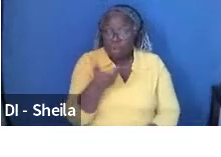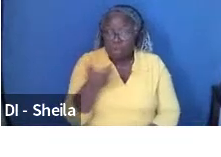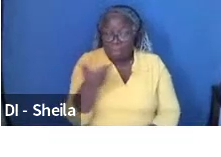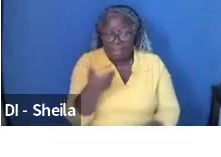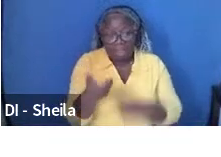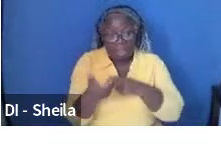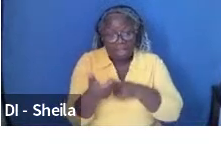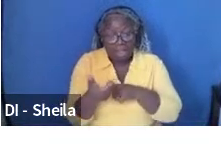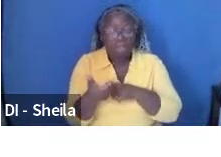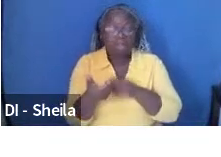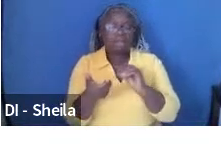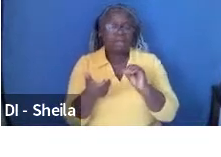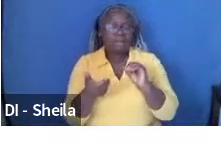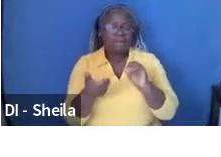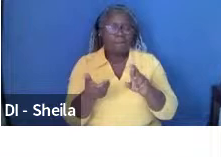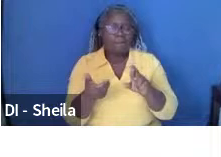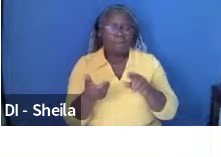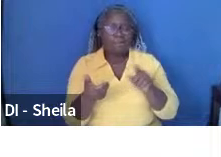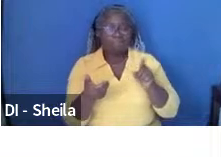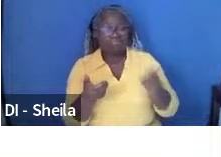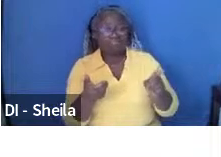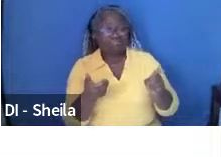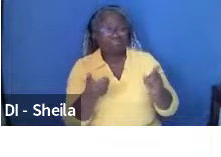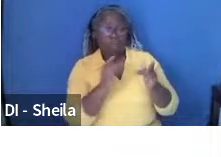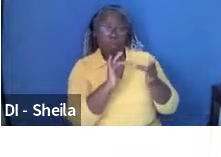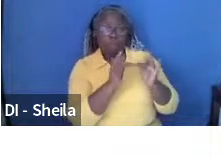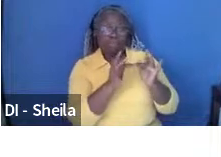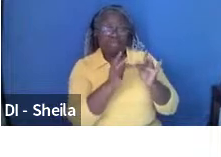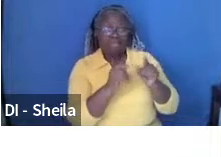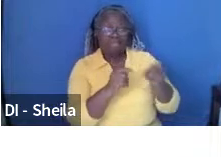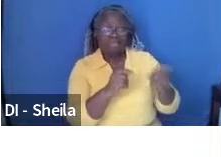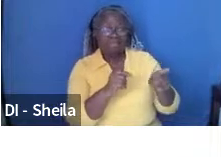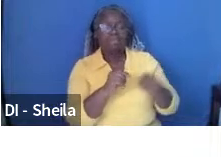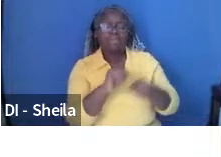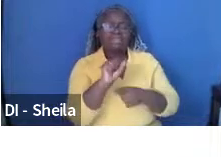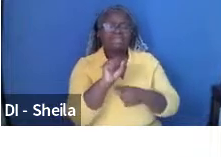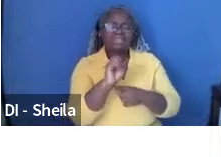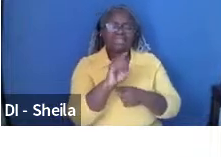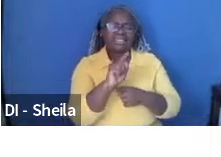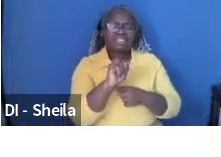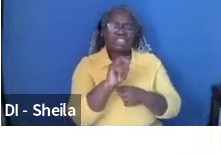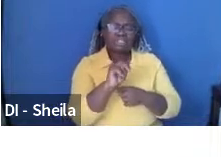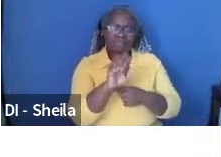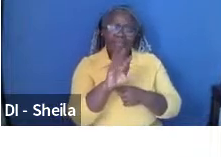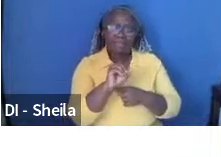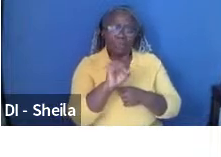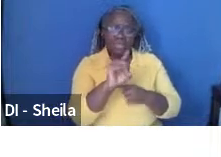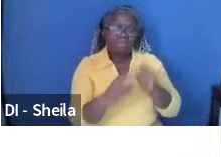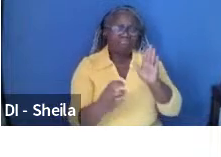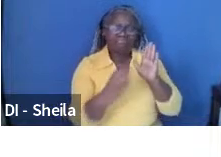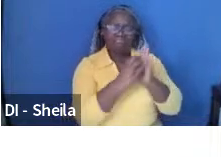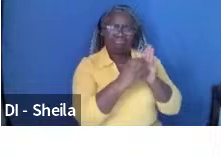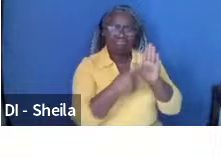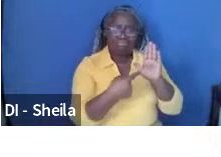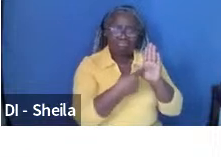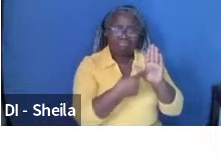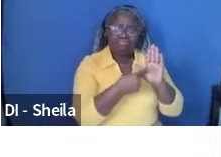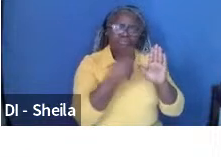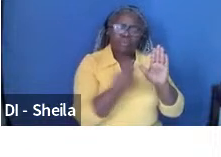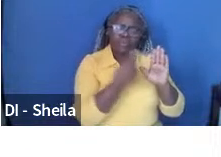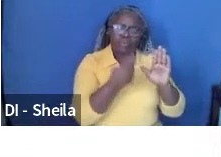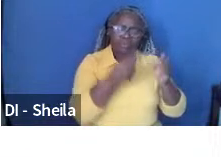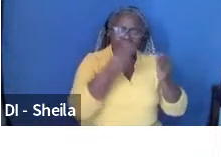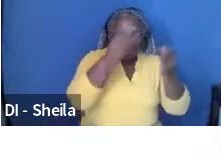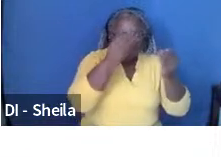standards ensure that people with disabilities can use the website's content and features. Healthcare sites offer more and more